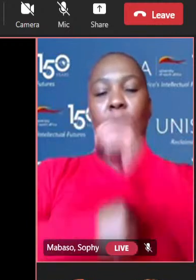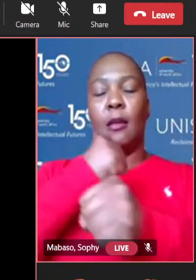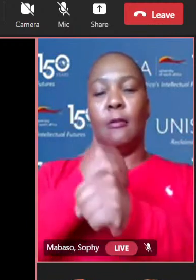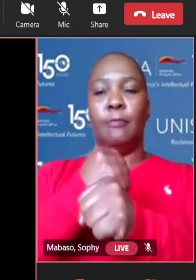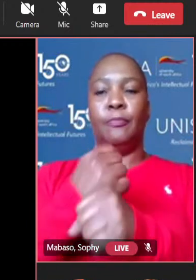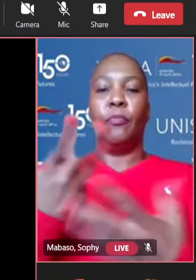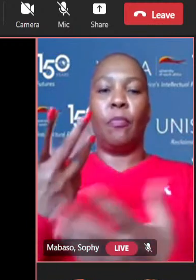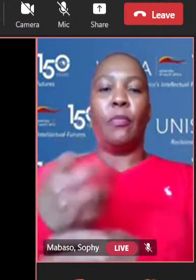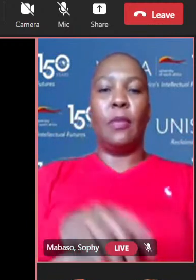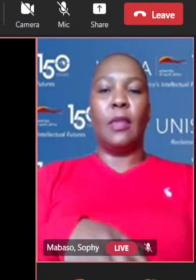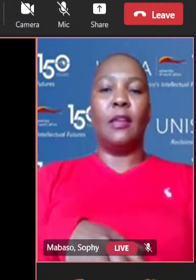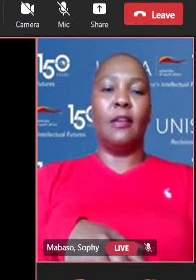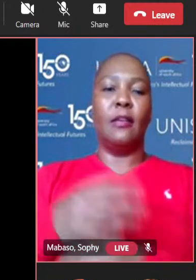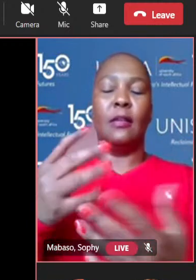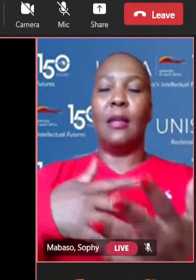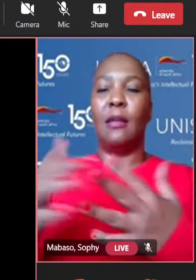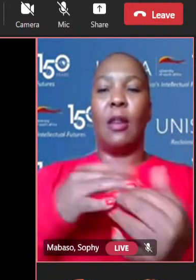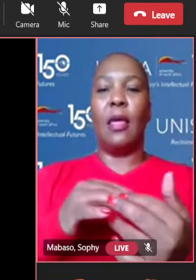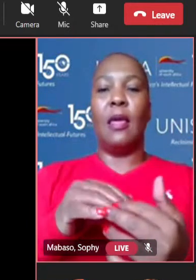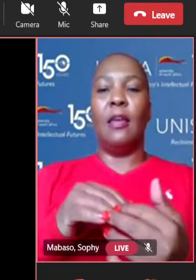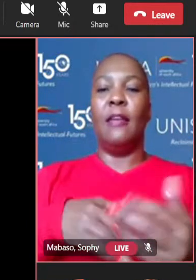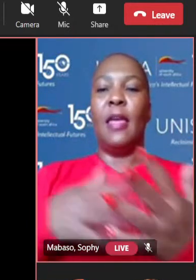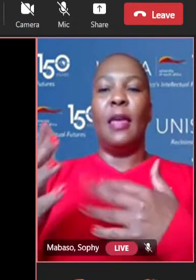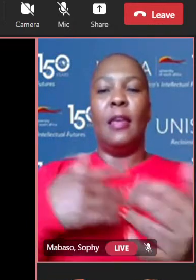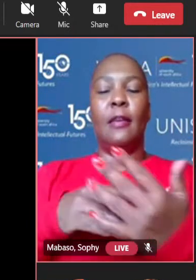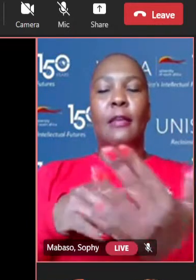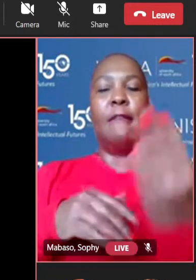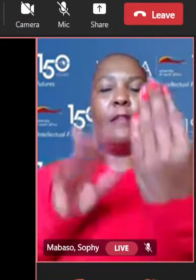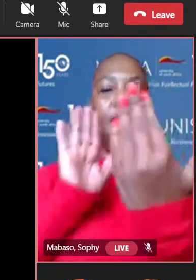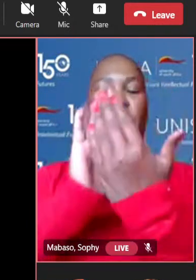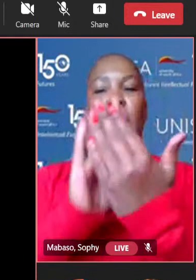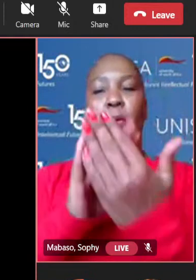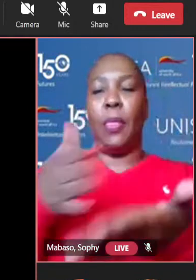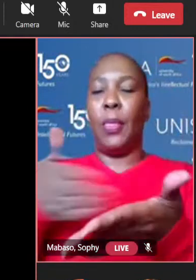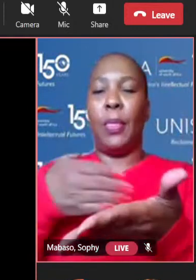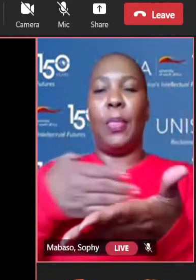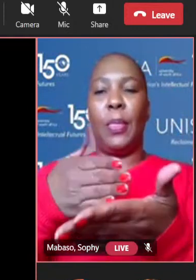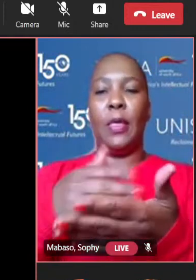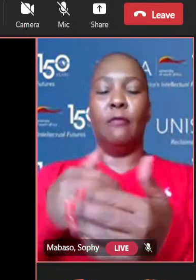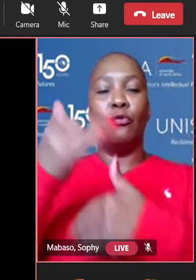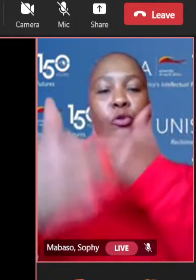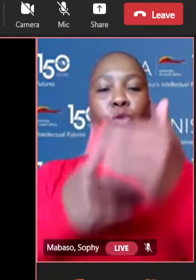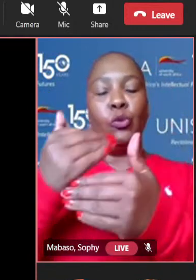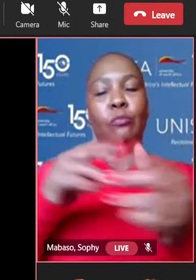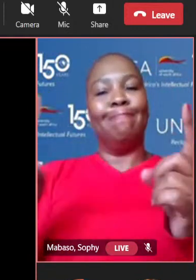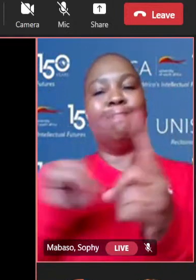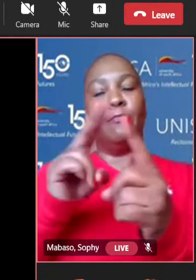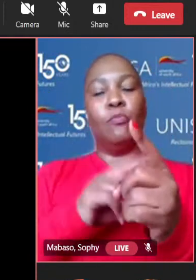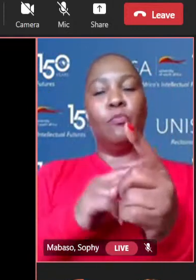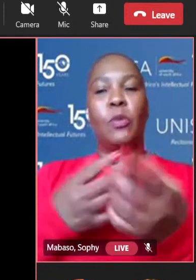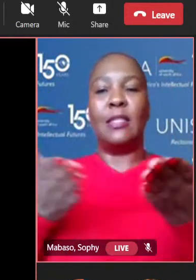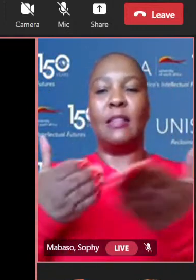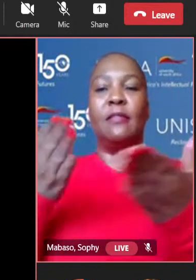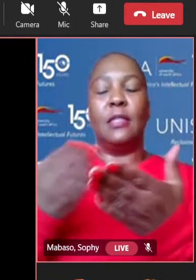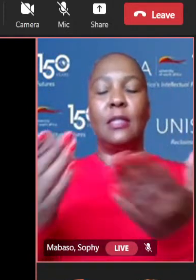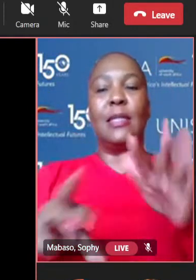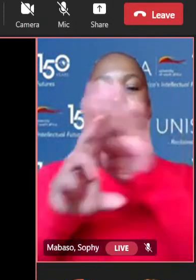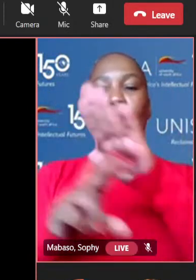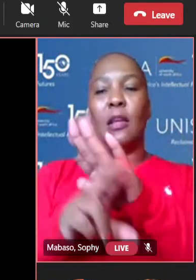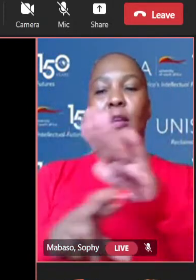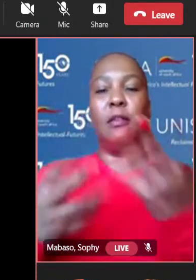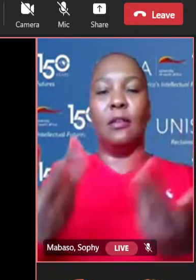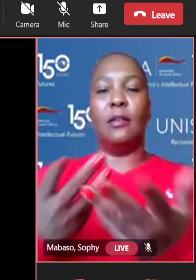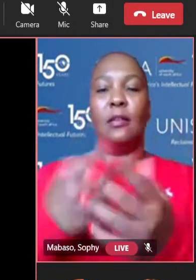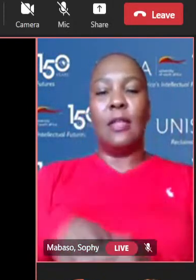there isn't any face-to-face running. If we continue to look at the services that the regional offices are offering, there is